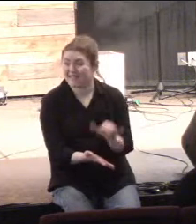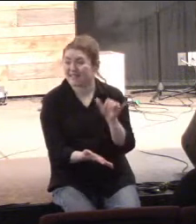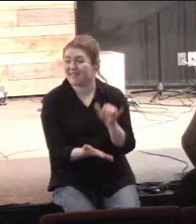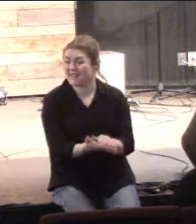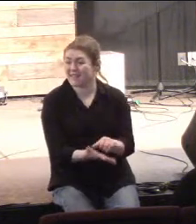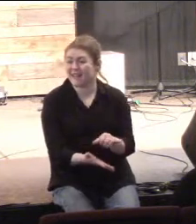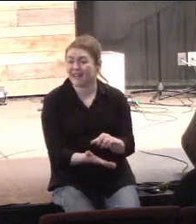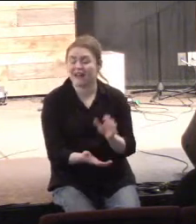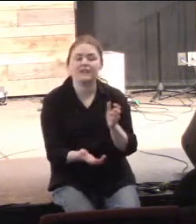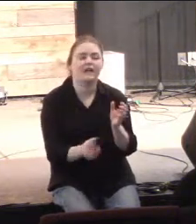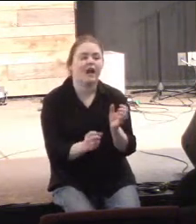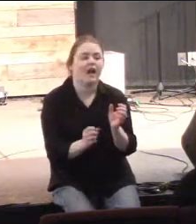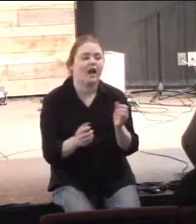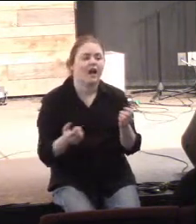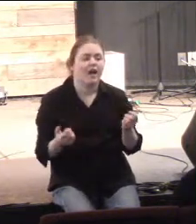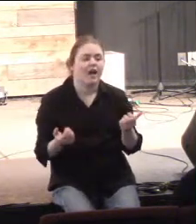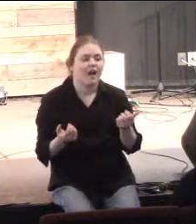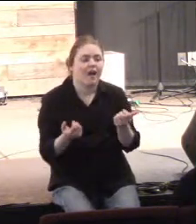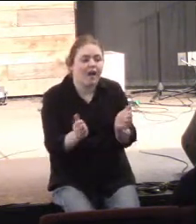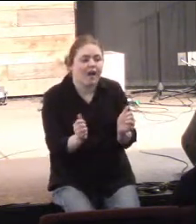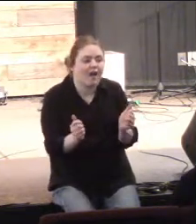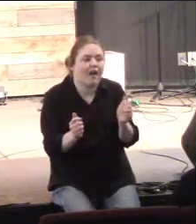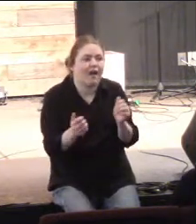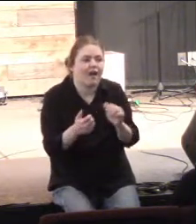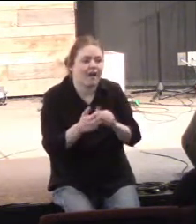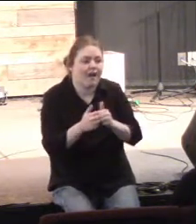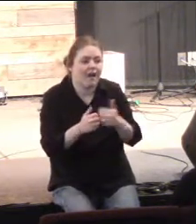That's how we keep looking for a miracle.